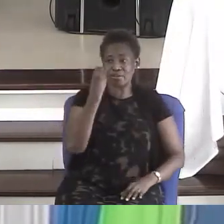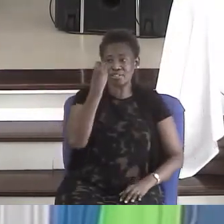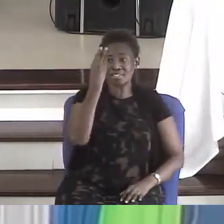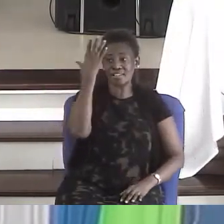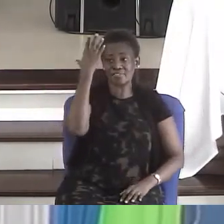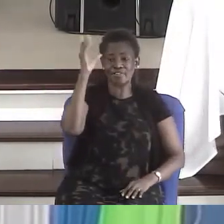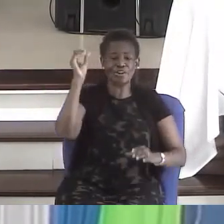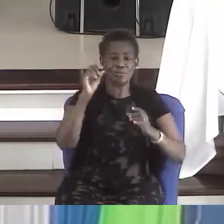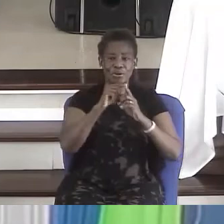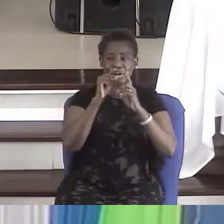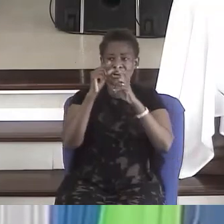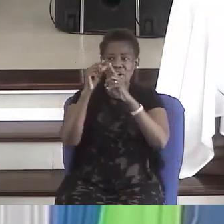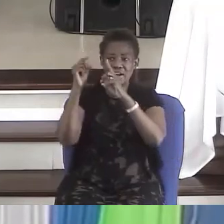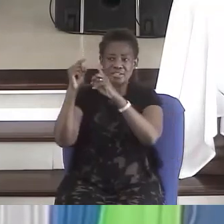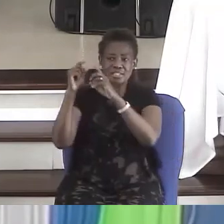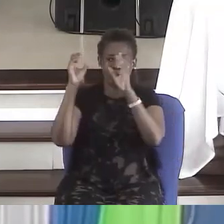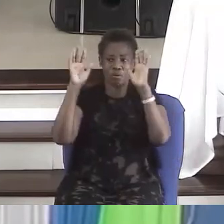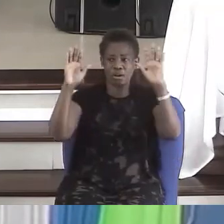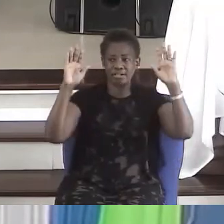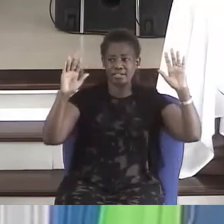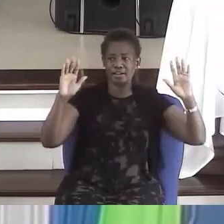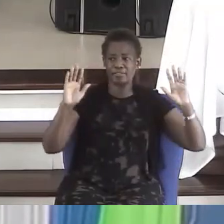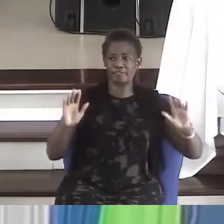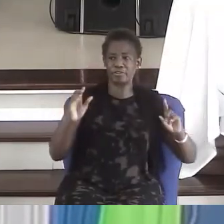life. Beautiful